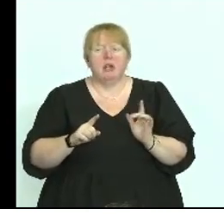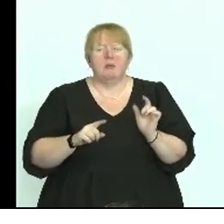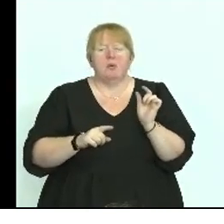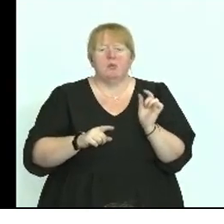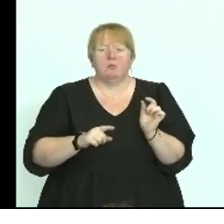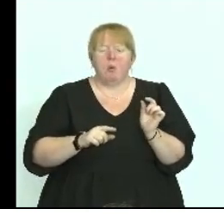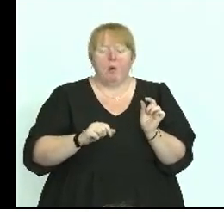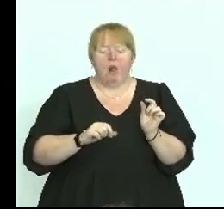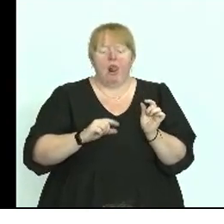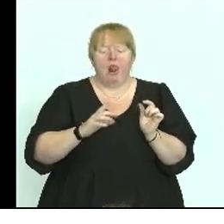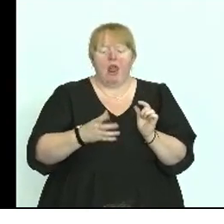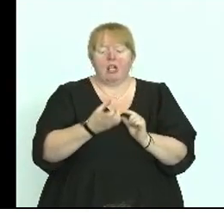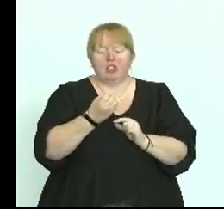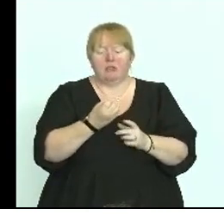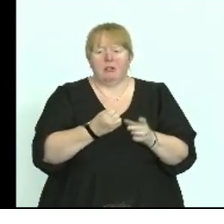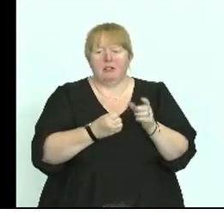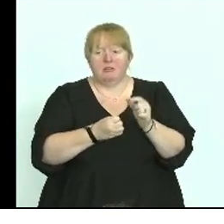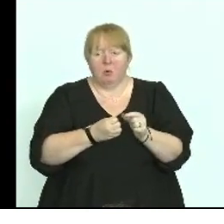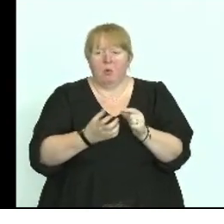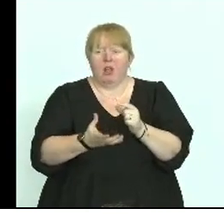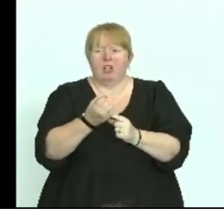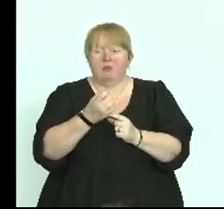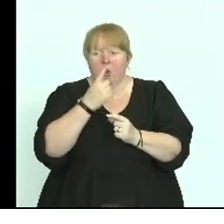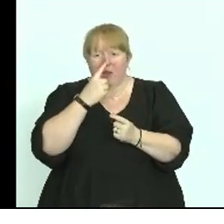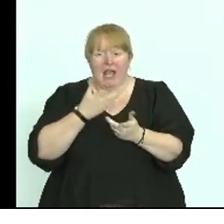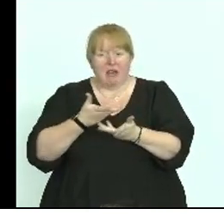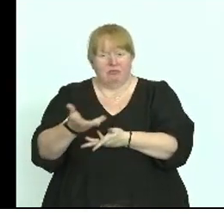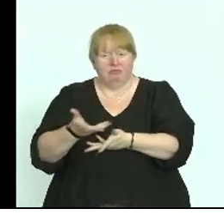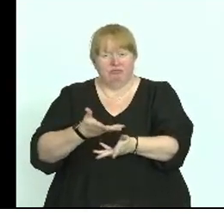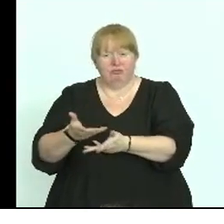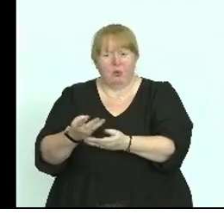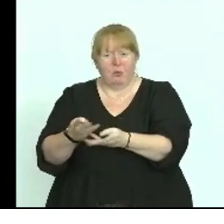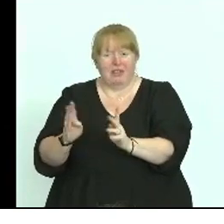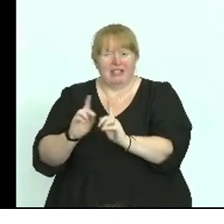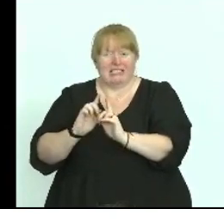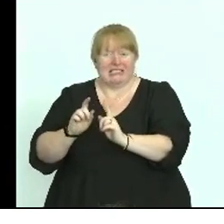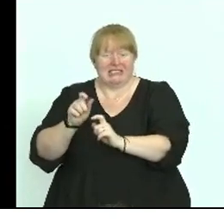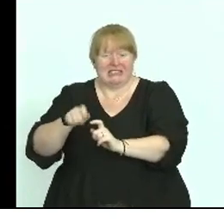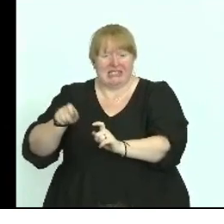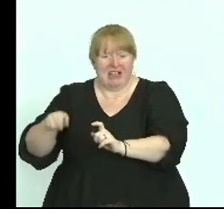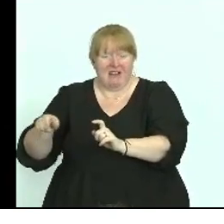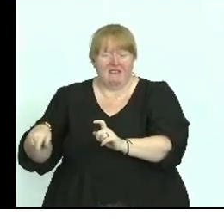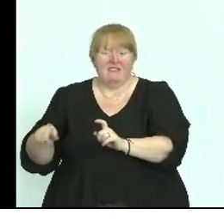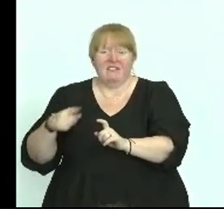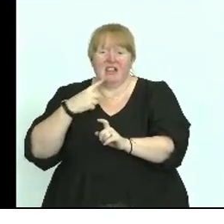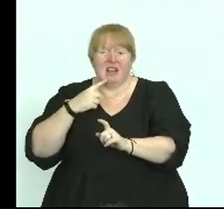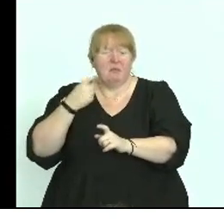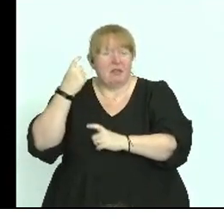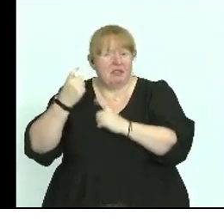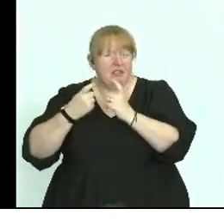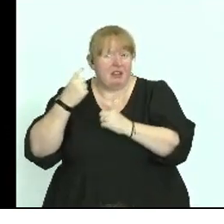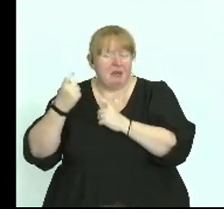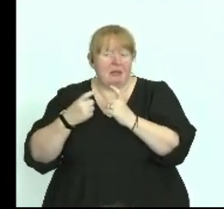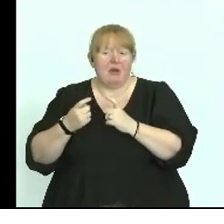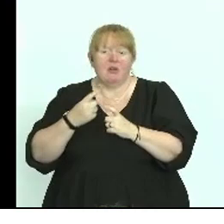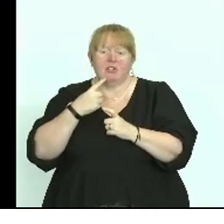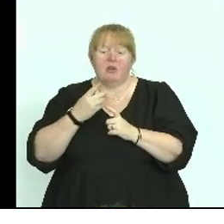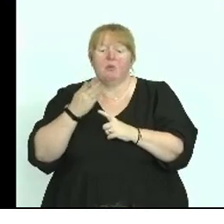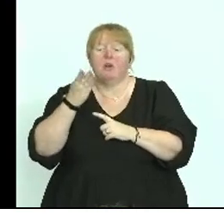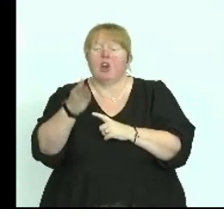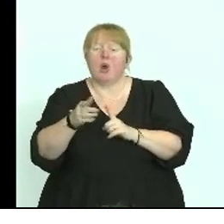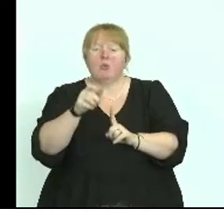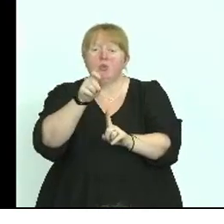small steps that we can take with faculty? What can we start to encourage them to think about? So if we approach a